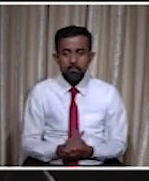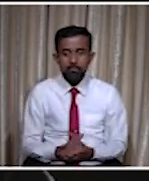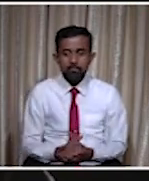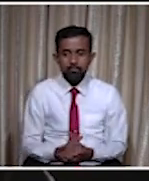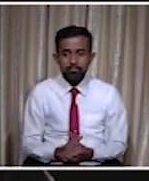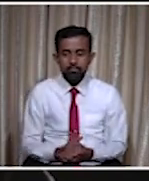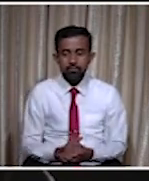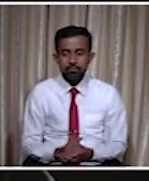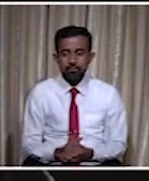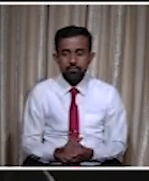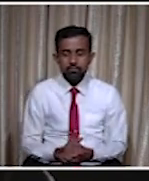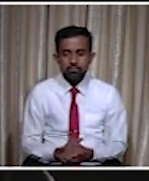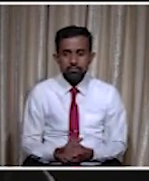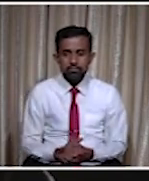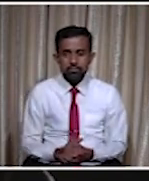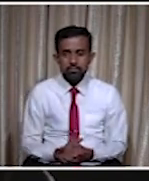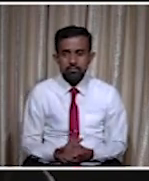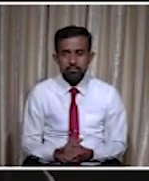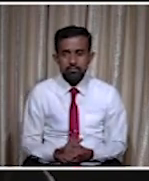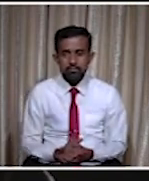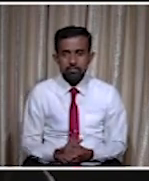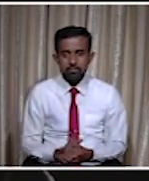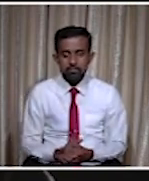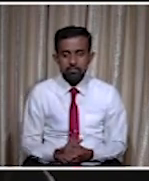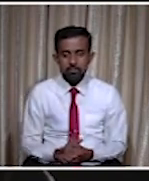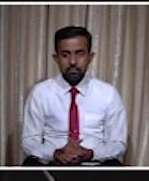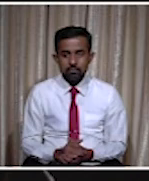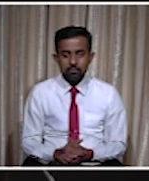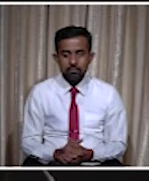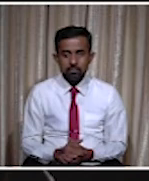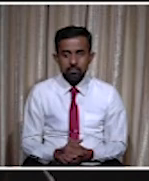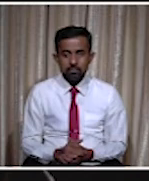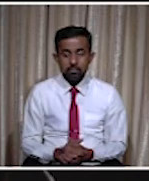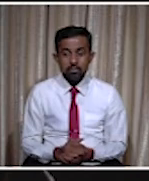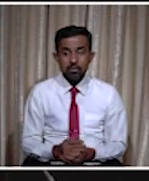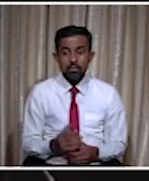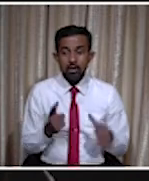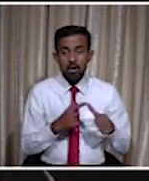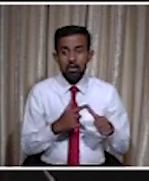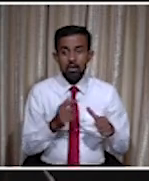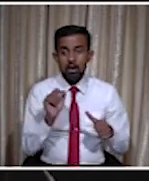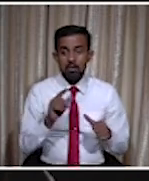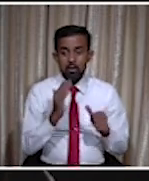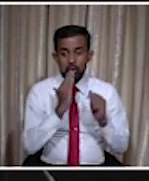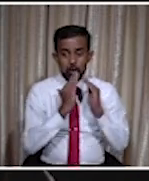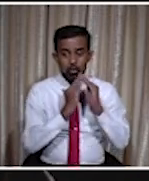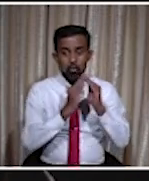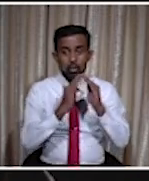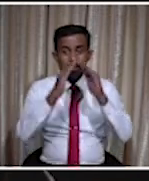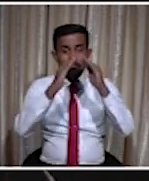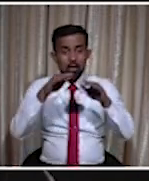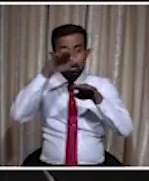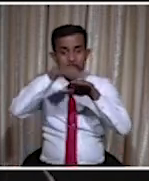minutes. Yes. Al-Azhar Mahavidyalaya Salem Bridge. Two buildings have virtually up to the roof level. Water has come and